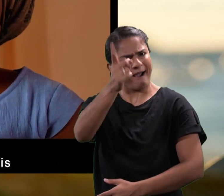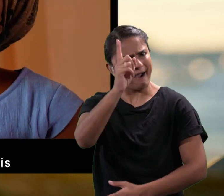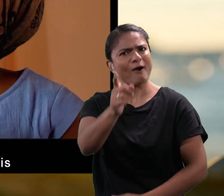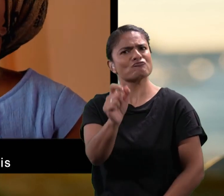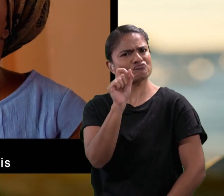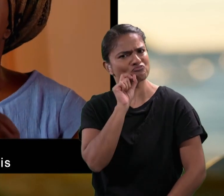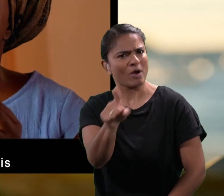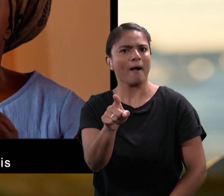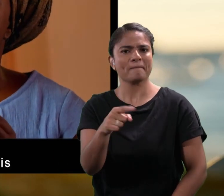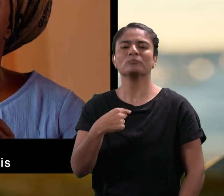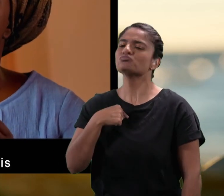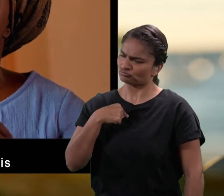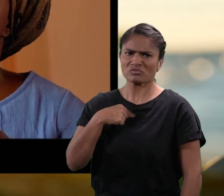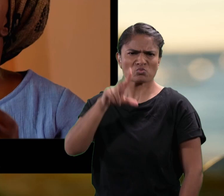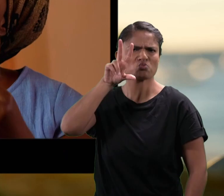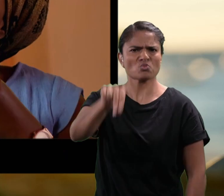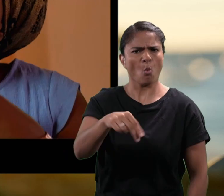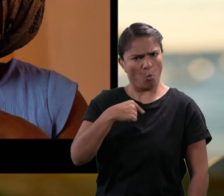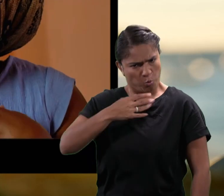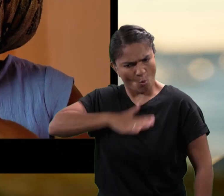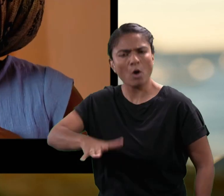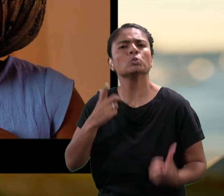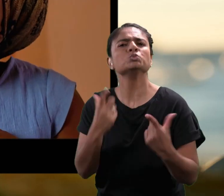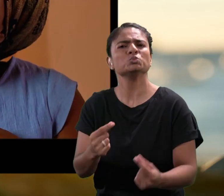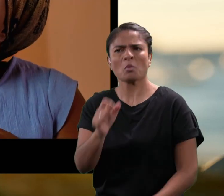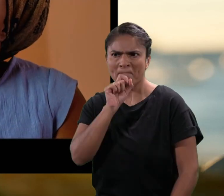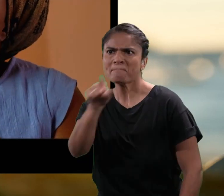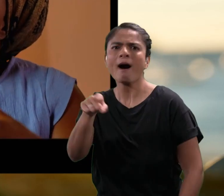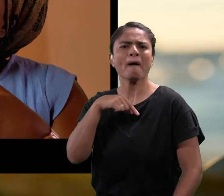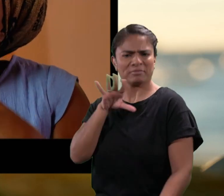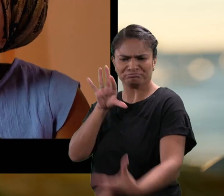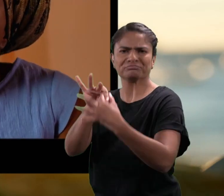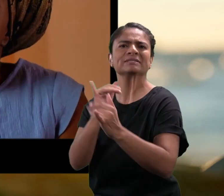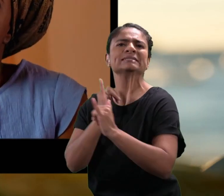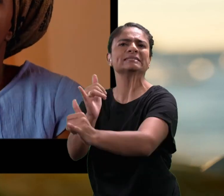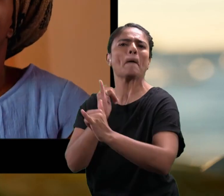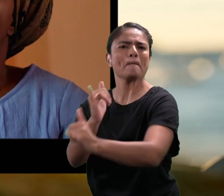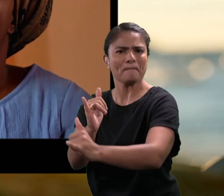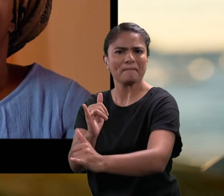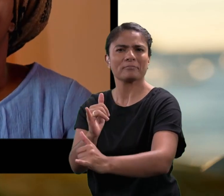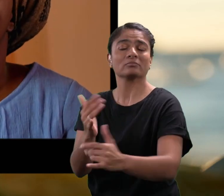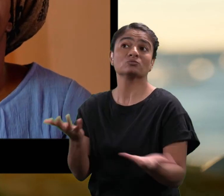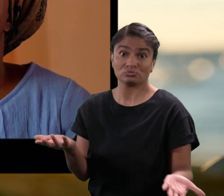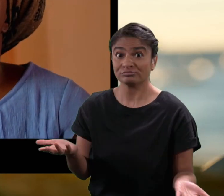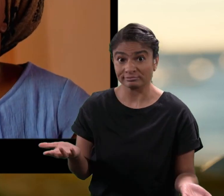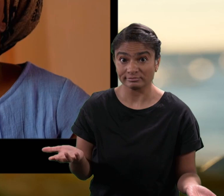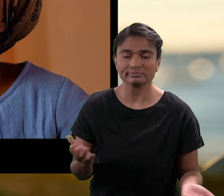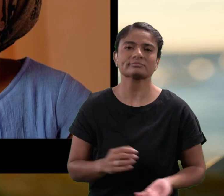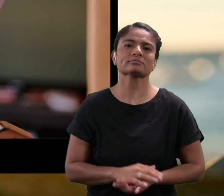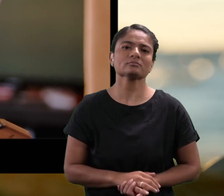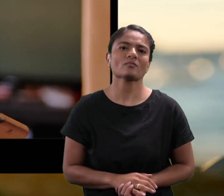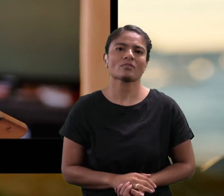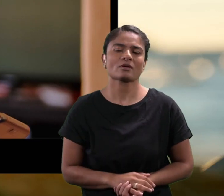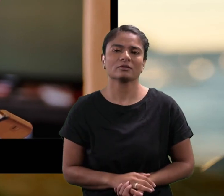hey man, they understand the land, because ndiyakwazi uyenza or ndiyarelate kuyo. So